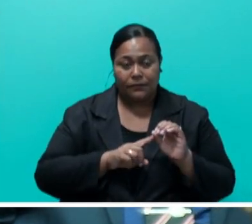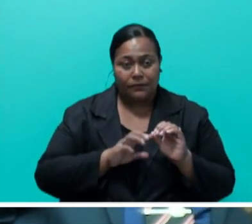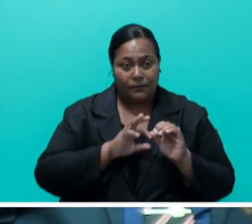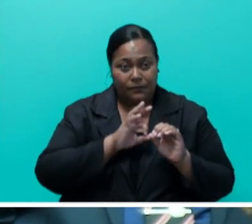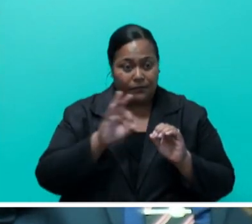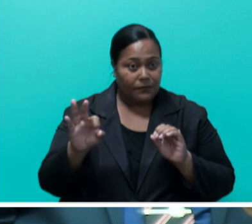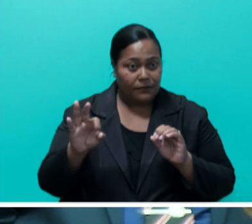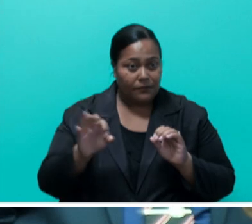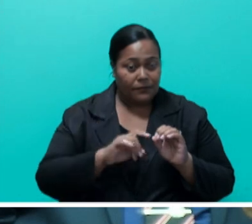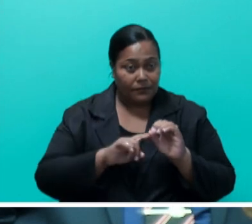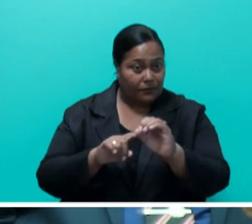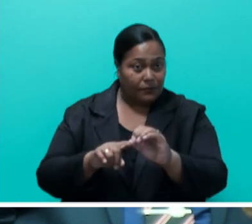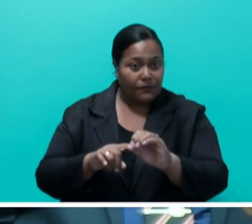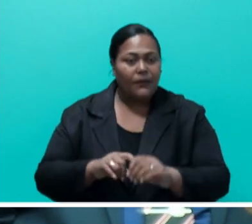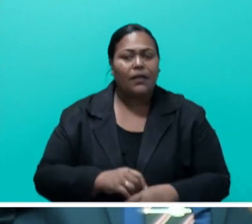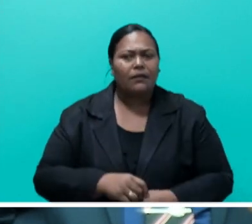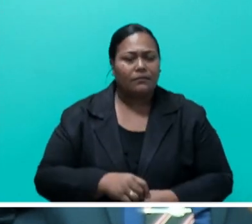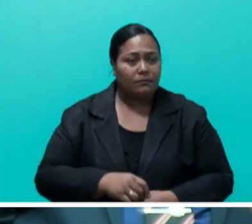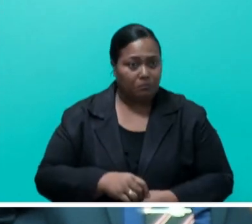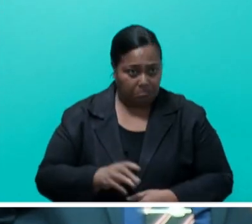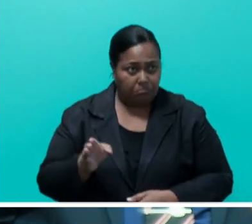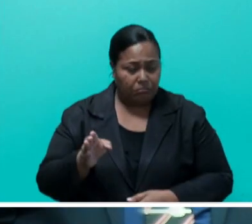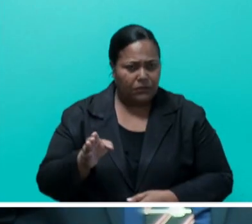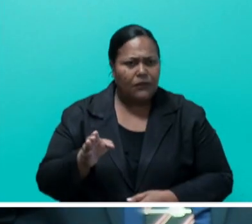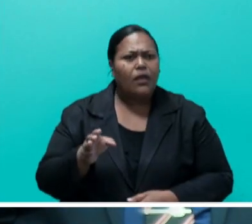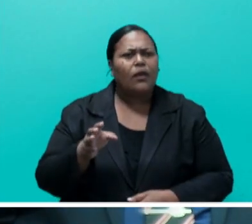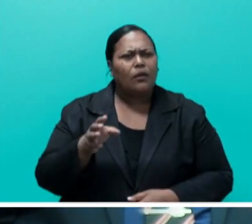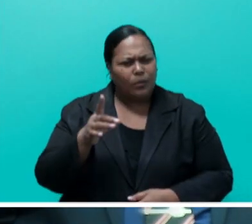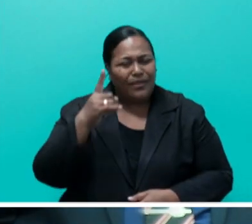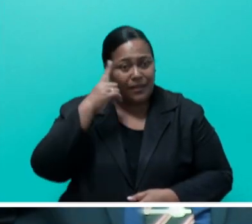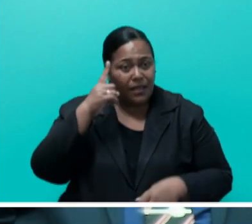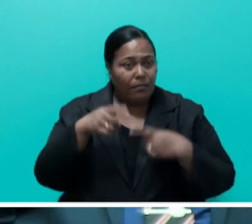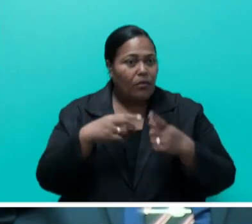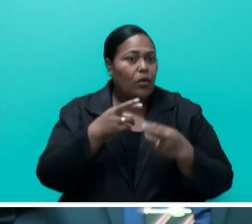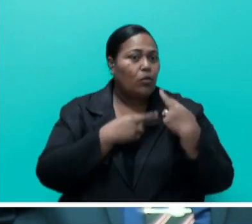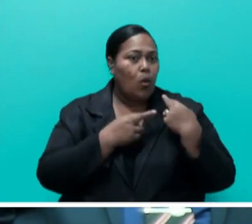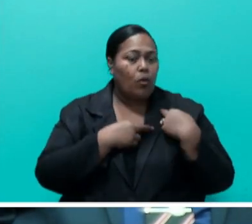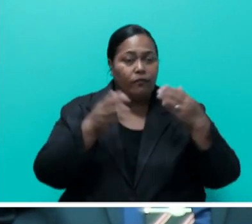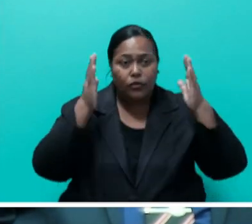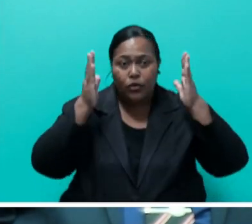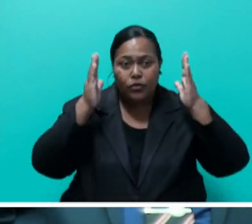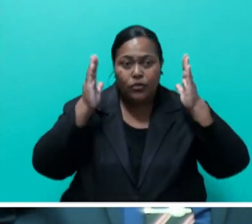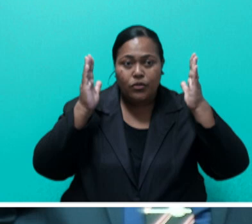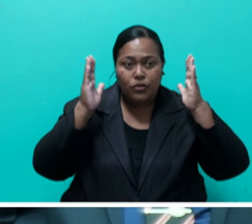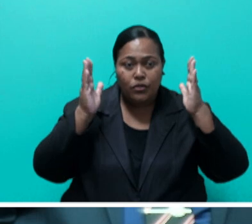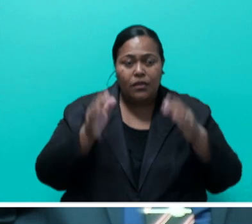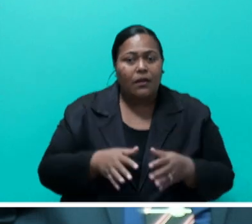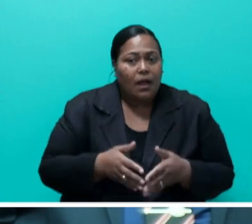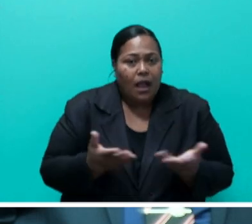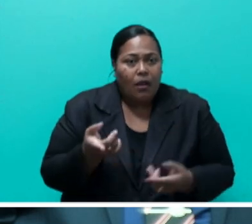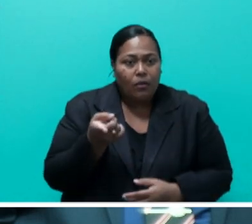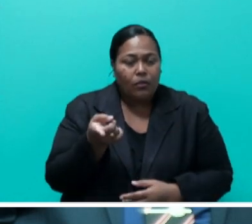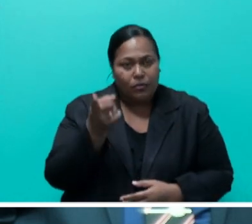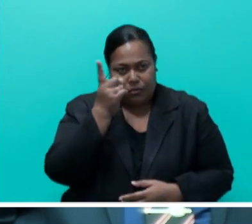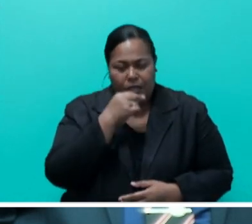Minister, will he consider the role of the faith-based organization that they can play in creating